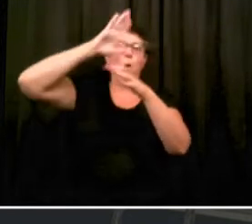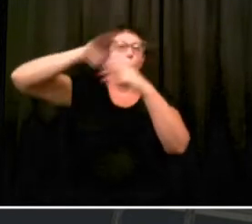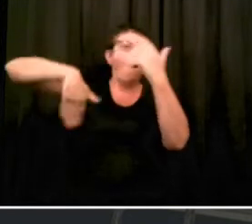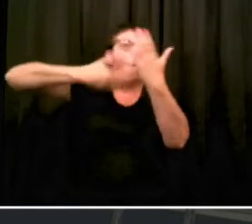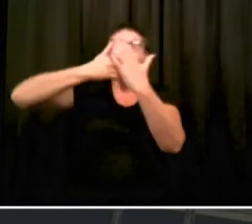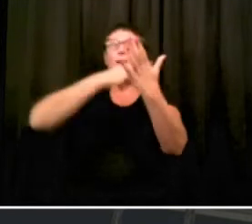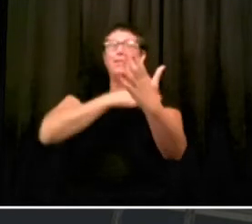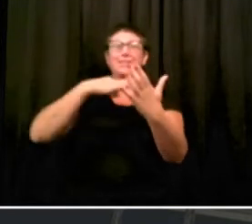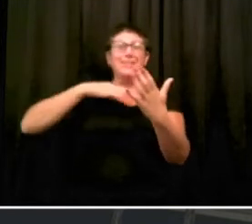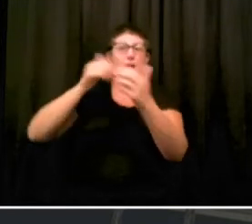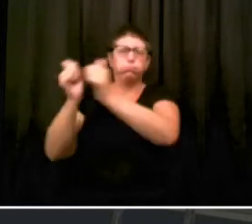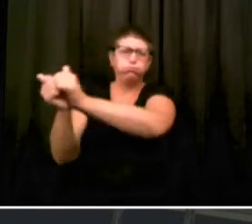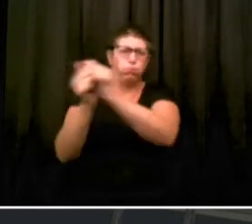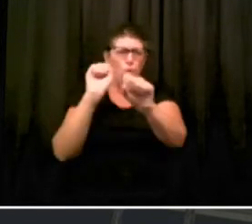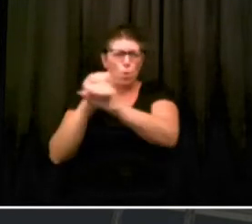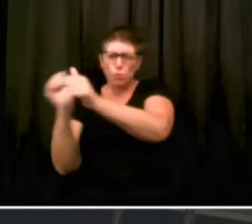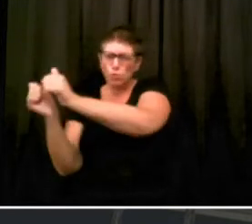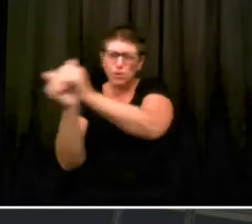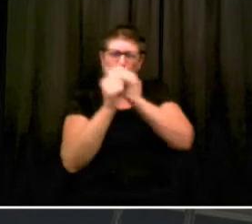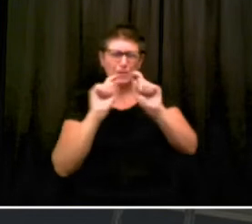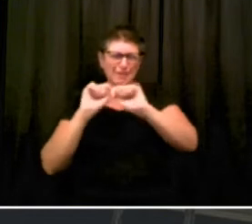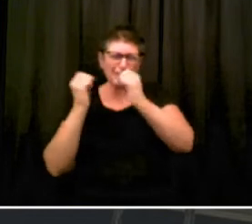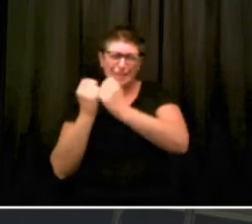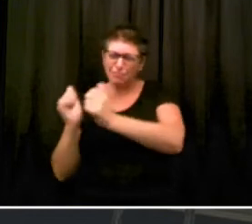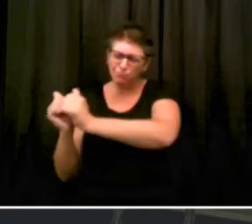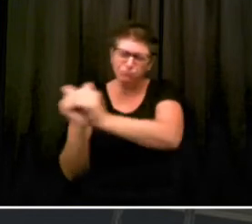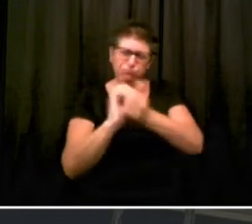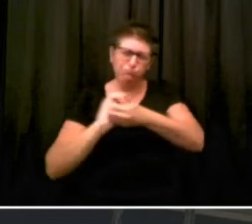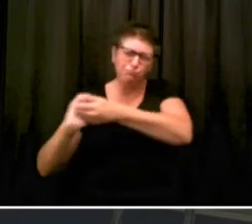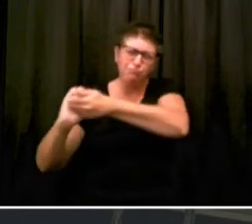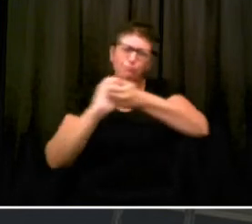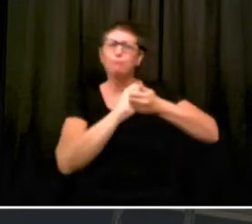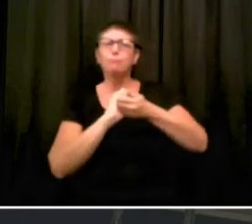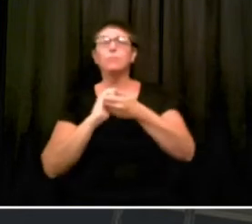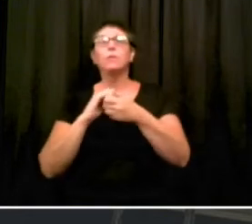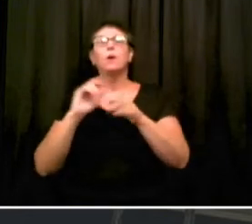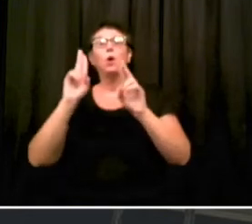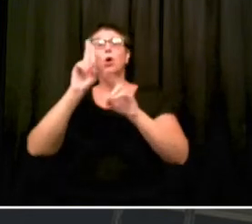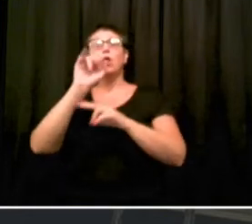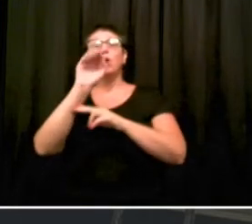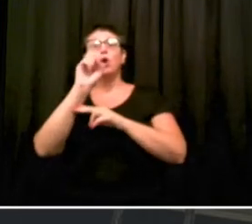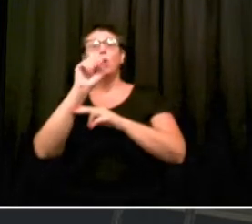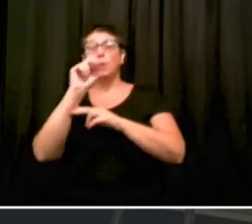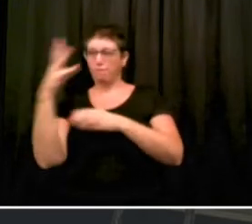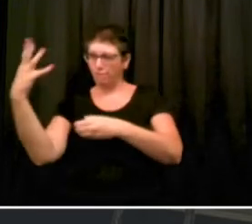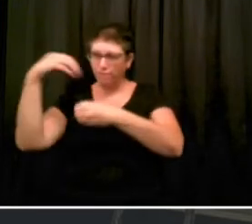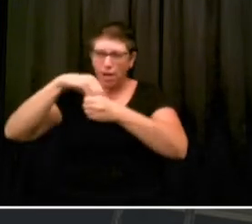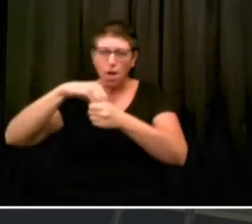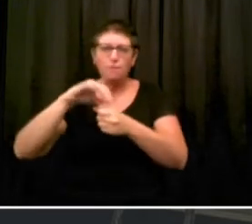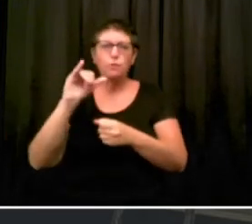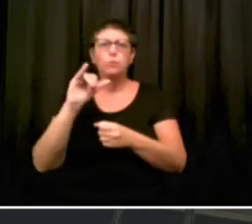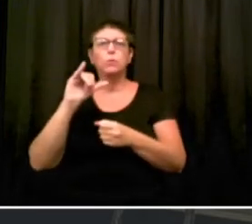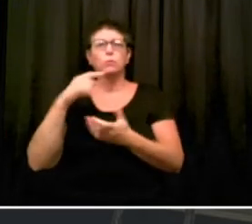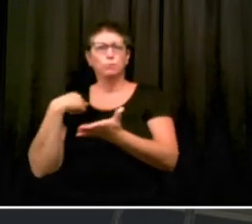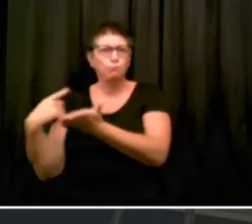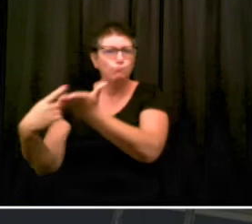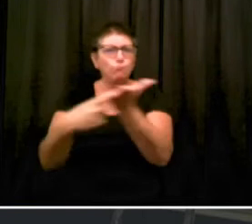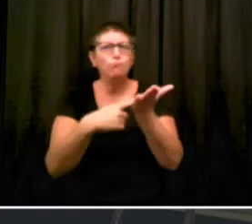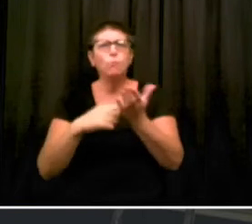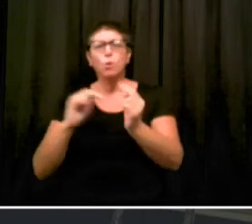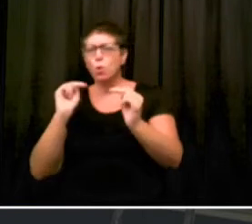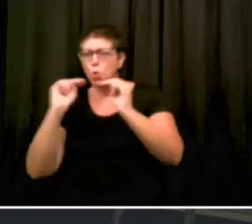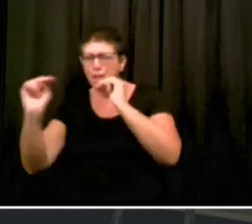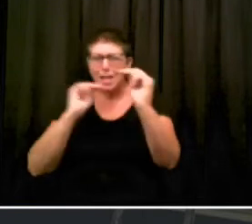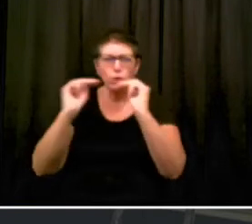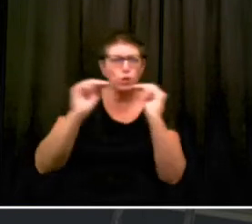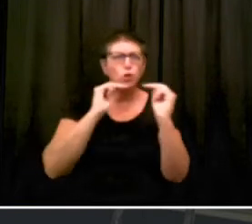represent the people who do the work. We're all working to resolve issues and get ready for what will be one of the most pivotal school years, I think